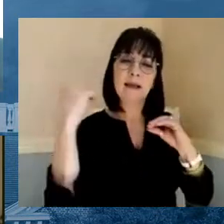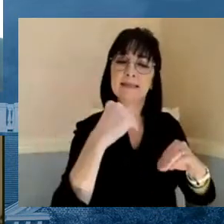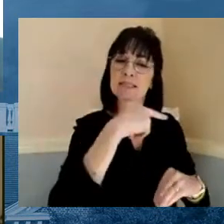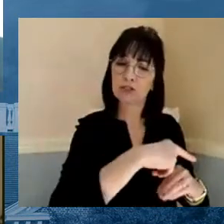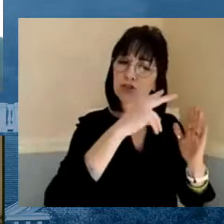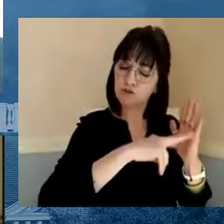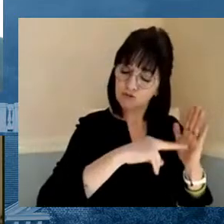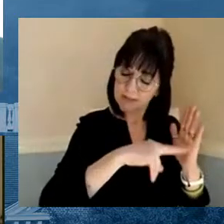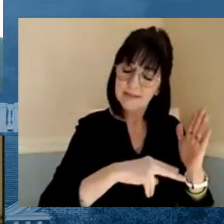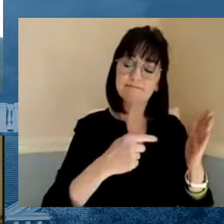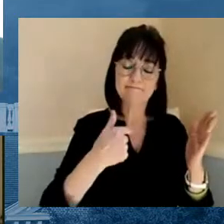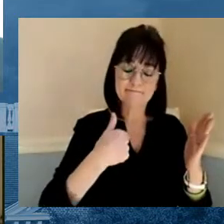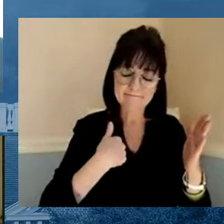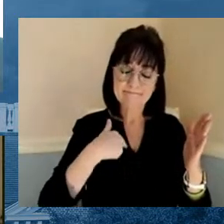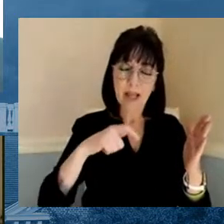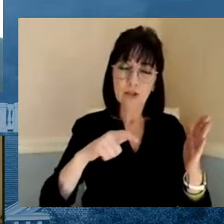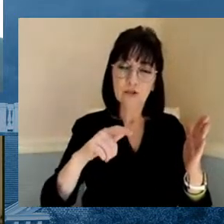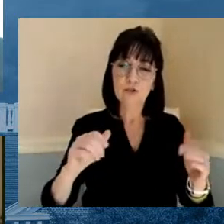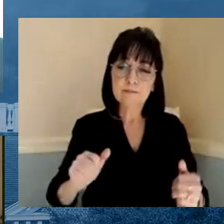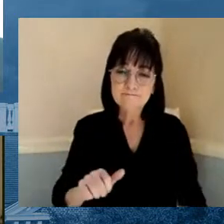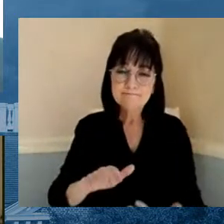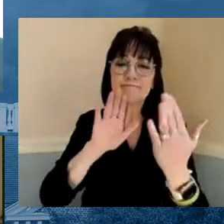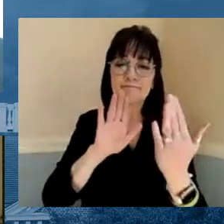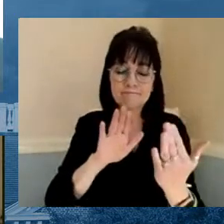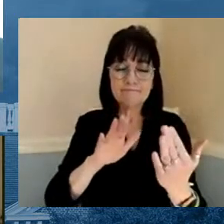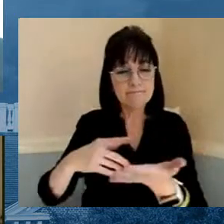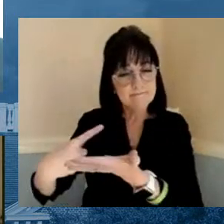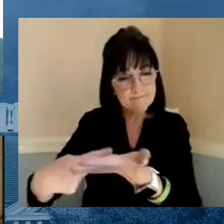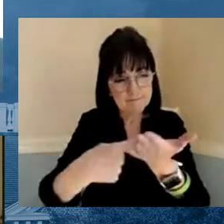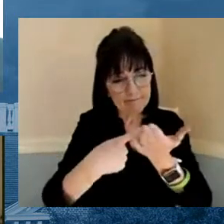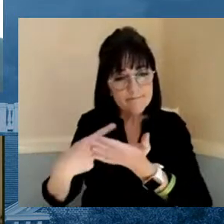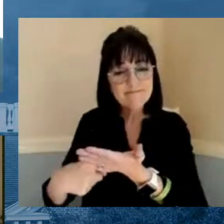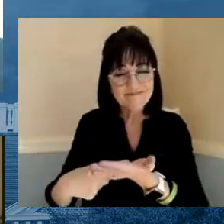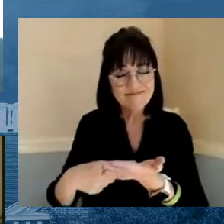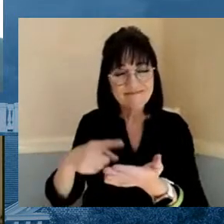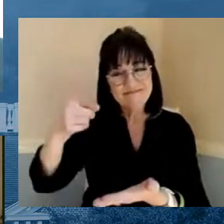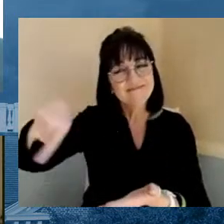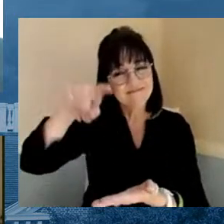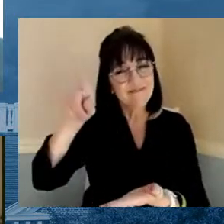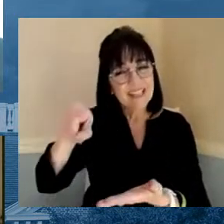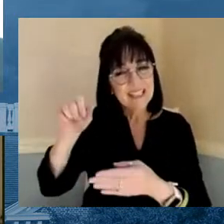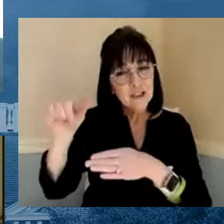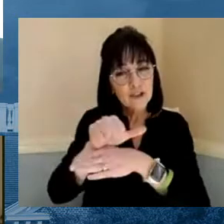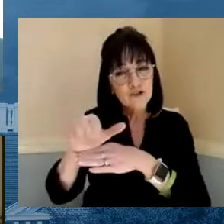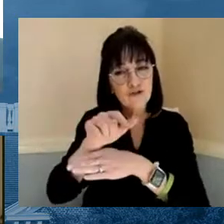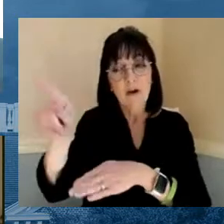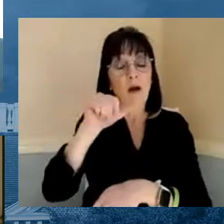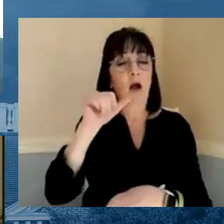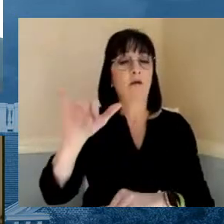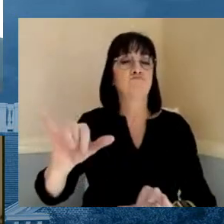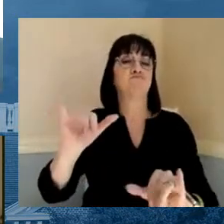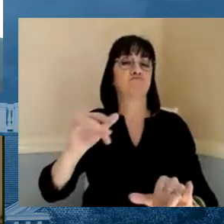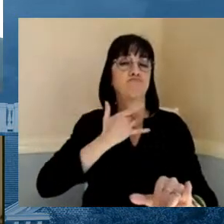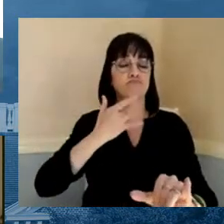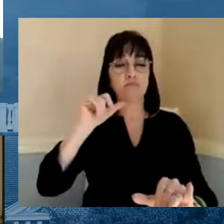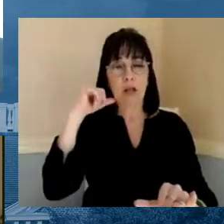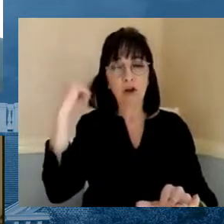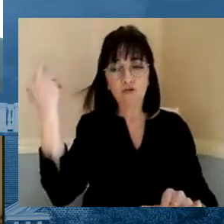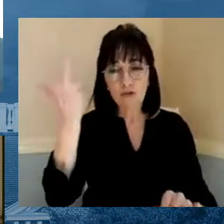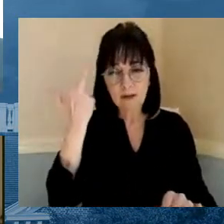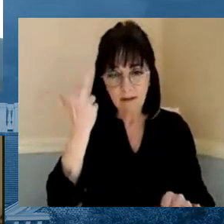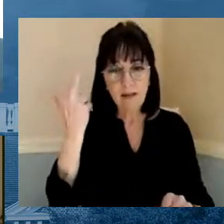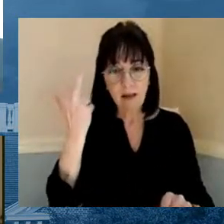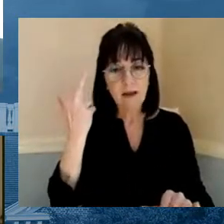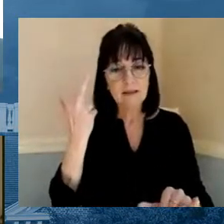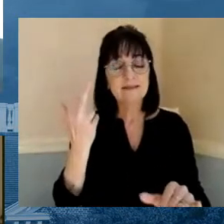to read, as well as their need for training. They are working on getting the skills they need to teach Adrian and others with